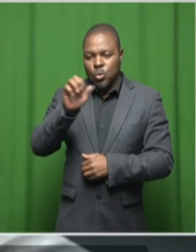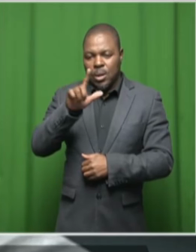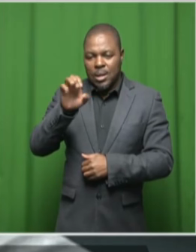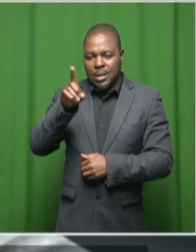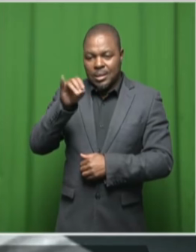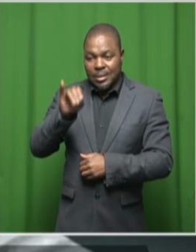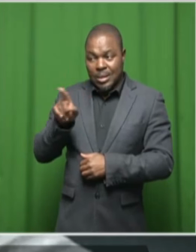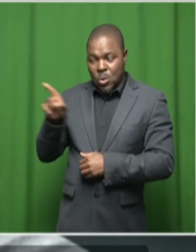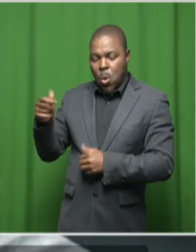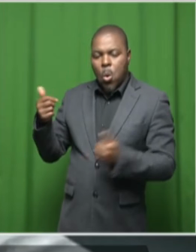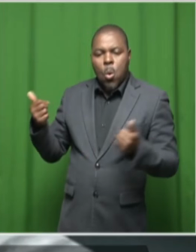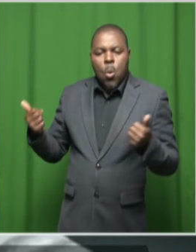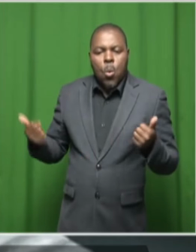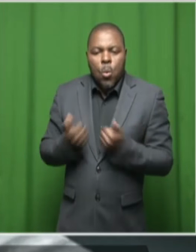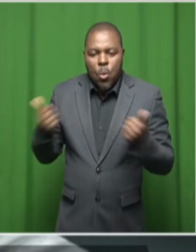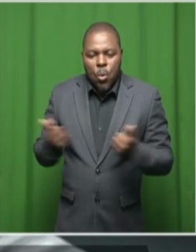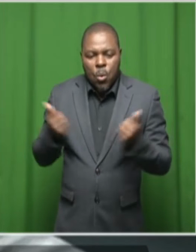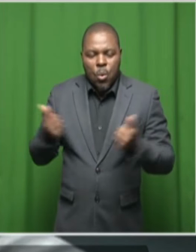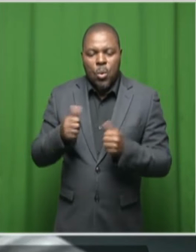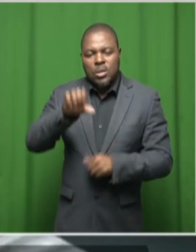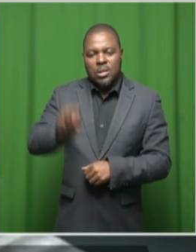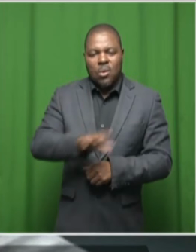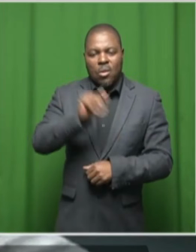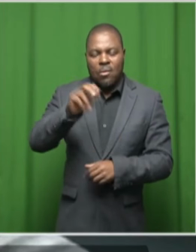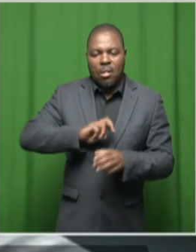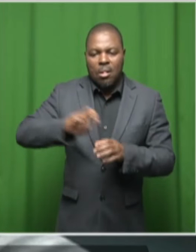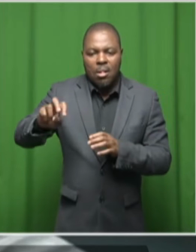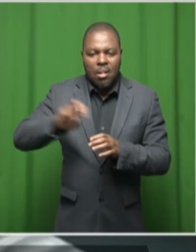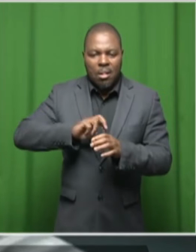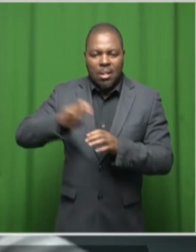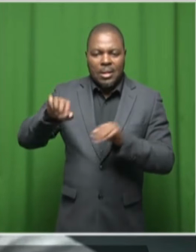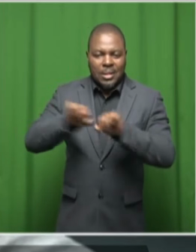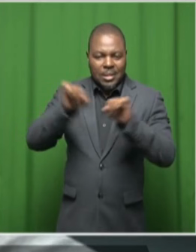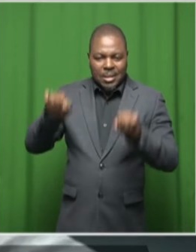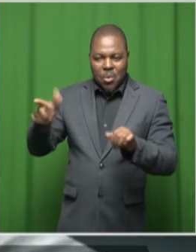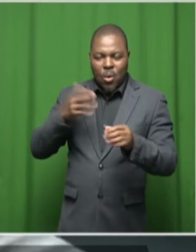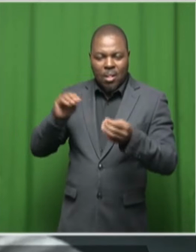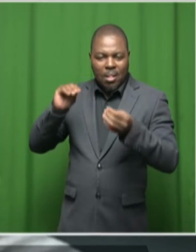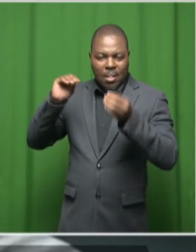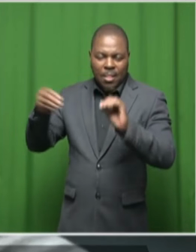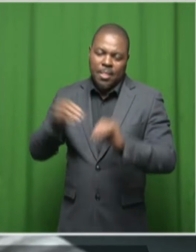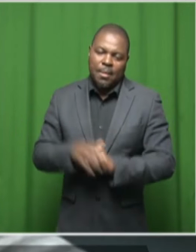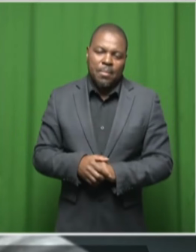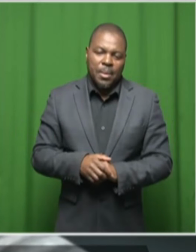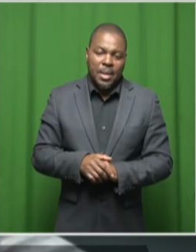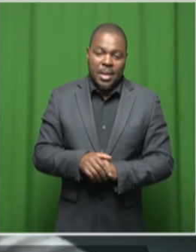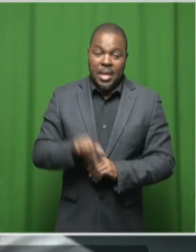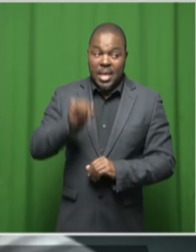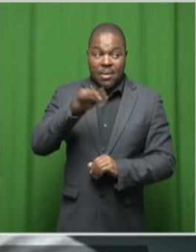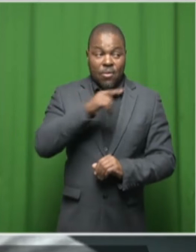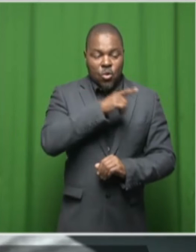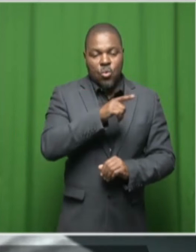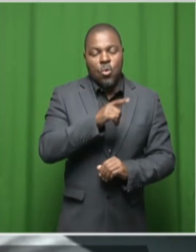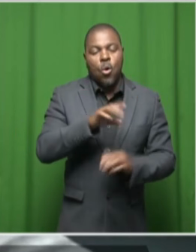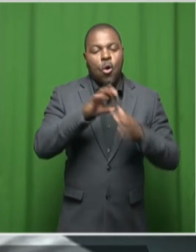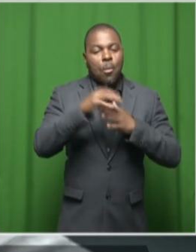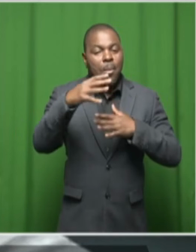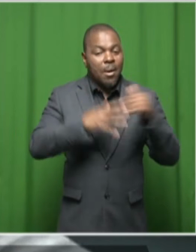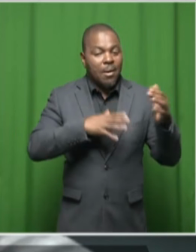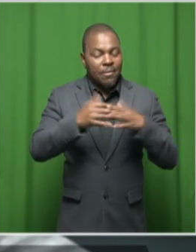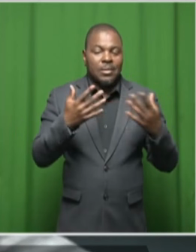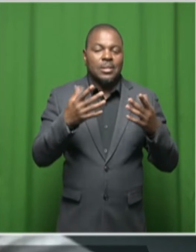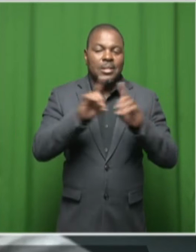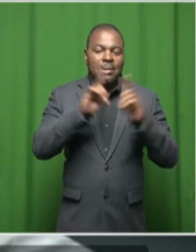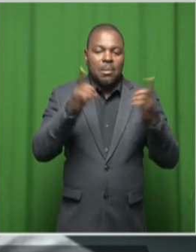overhauling the entire migration system of South Africa. And so the question then becomes, if you take that Home Affairs portfolio, you give it to a